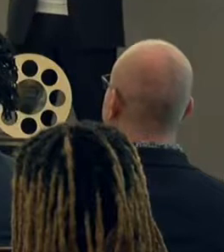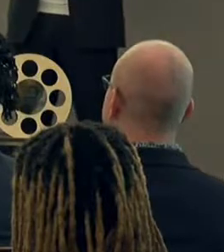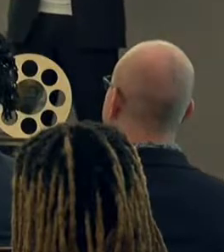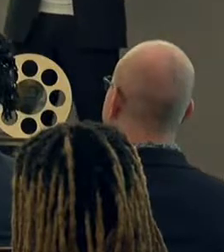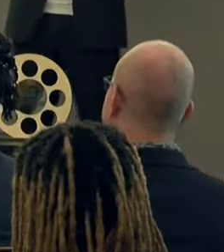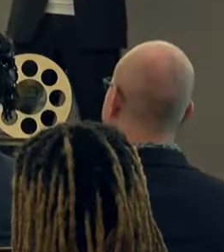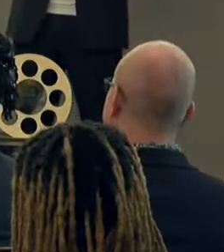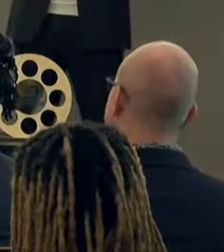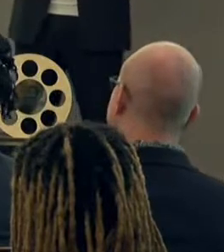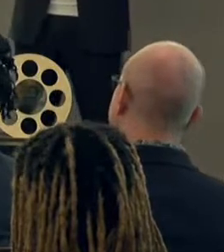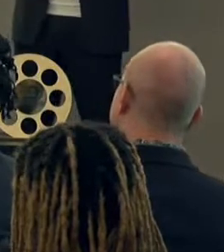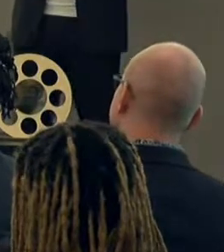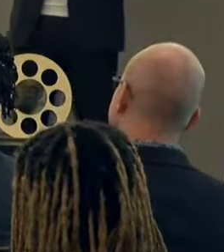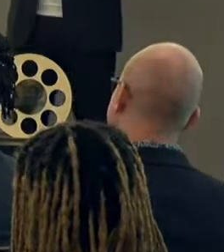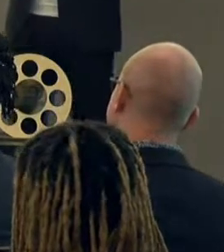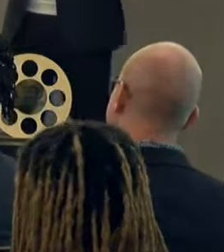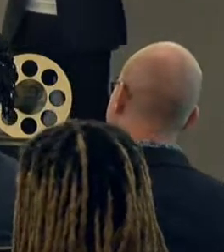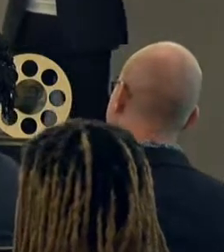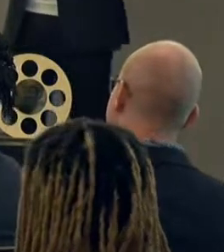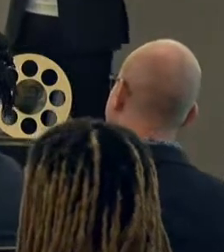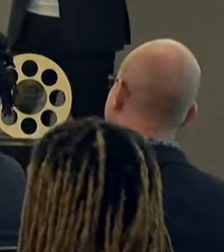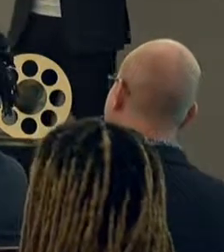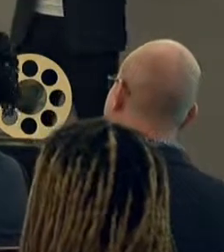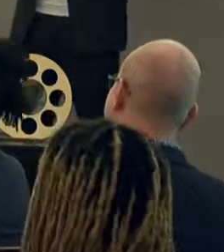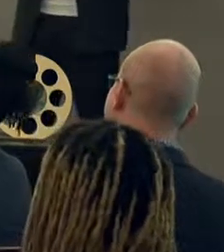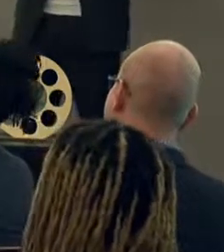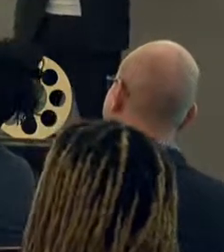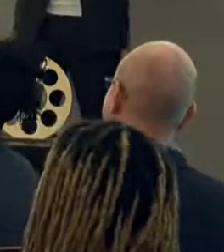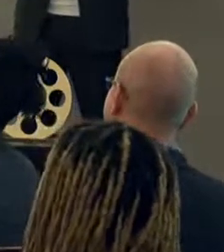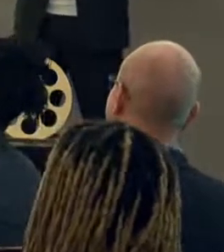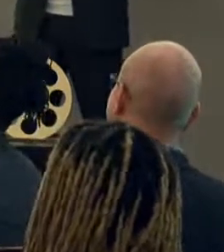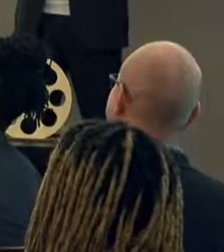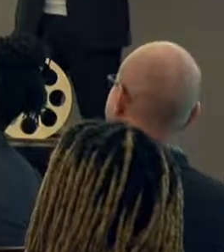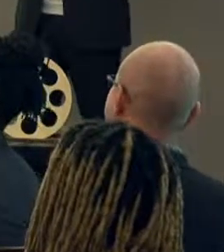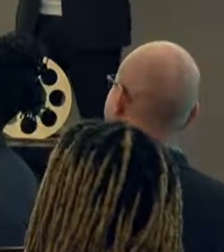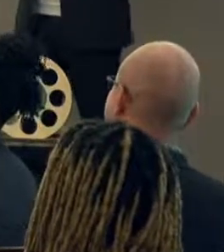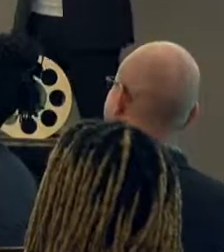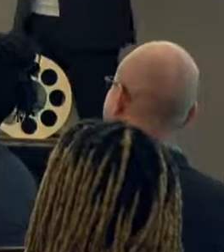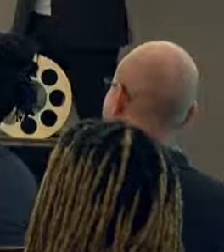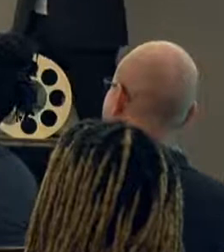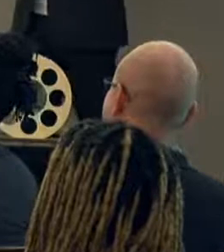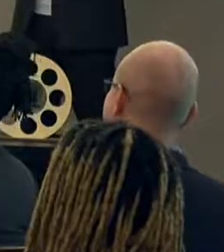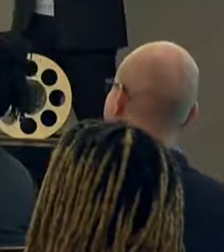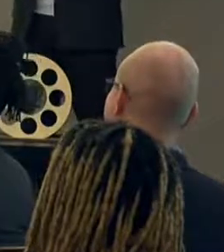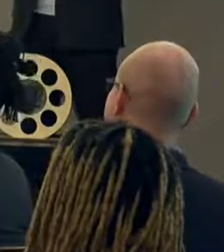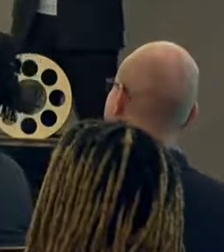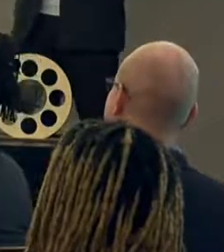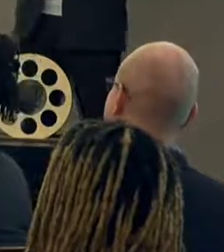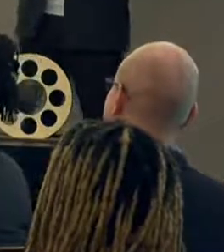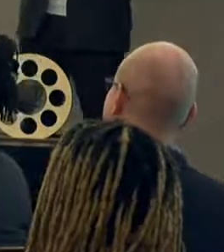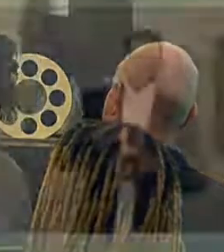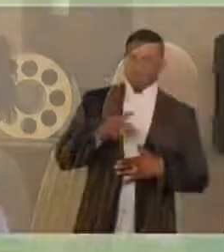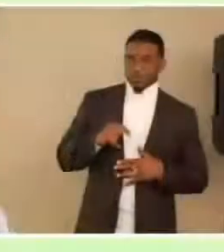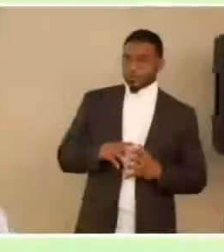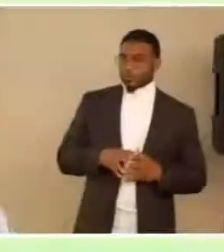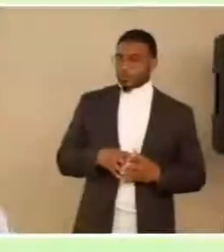that's a really great question. That also wasn't in our prep question. Totally put me on the spot, but I appreciate it.